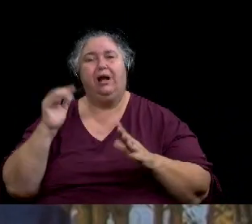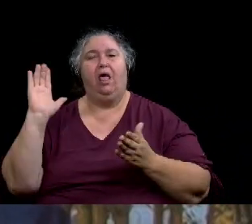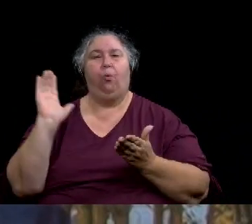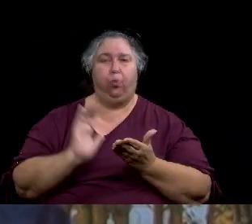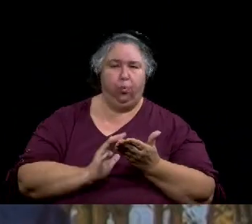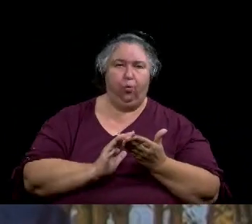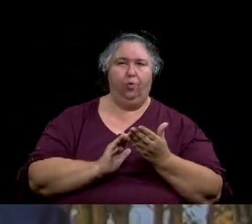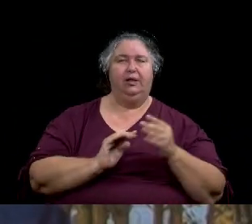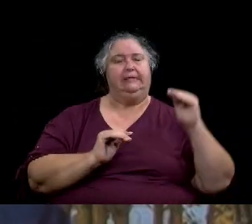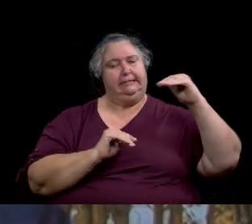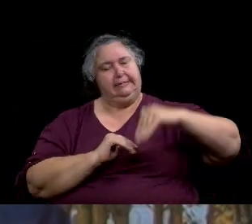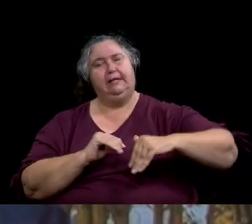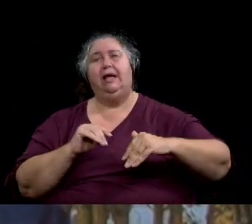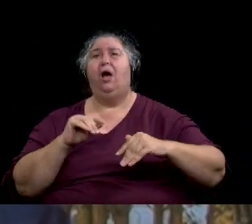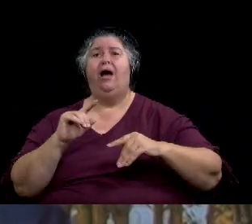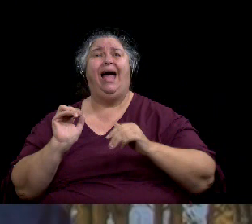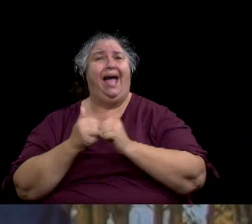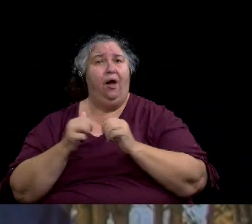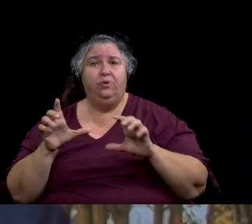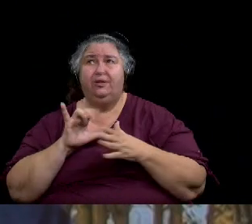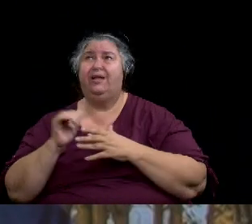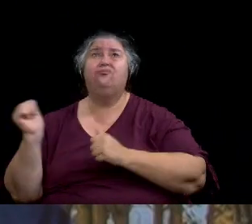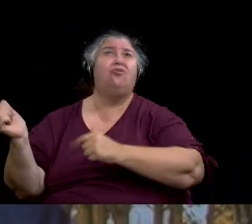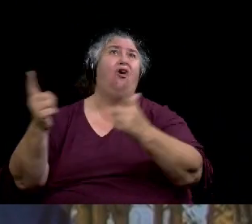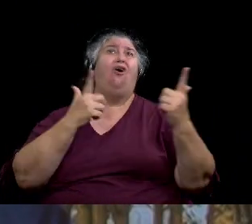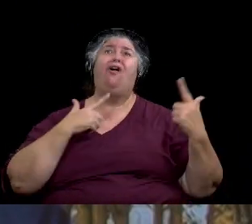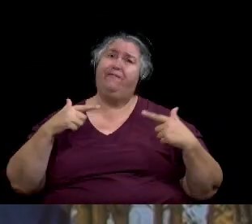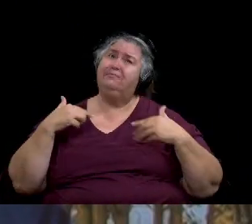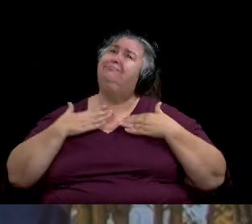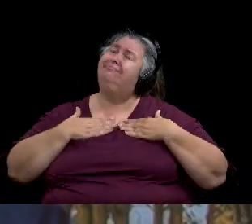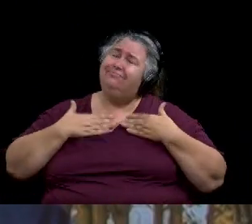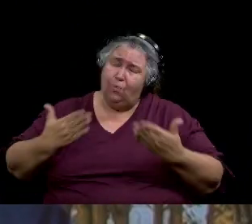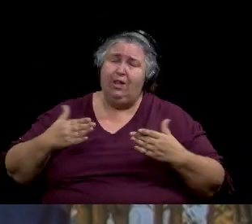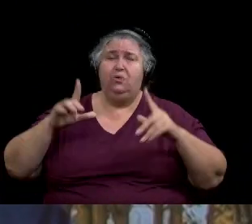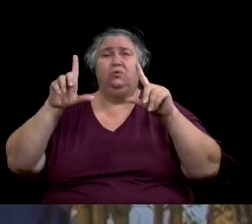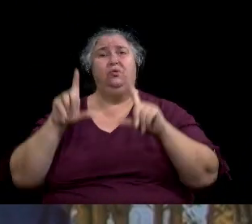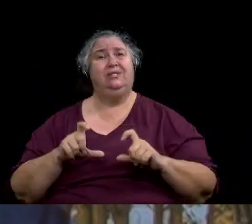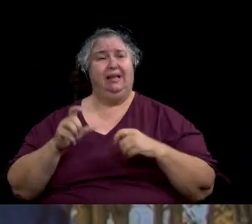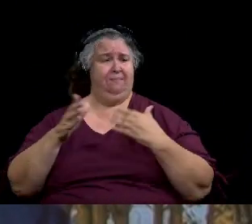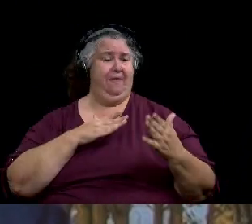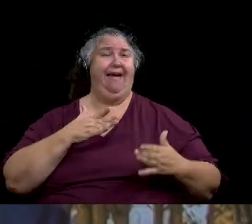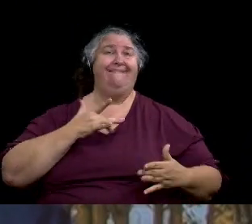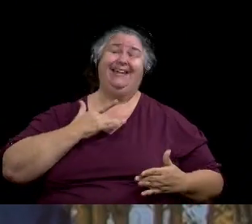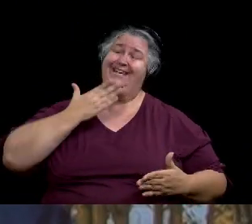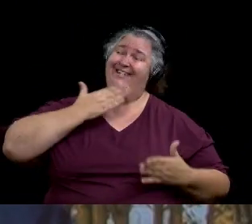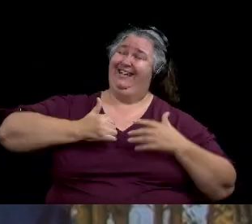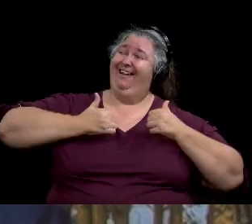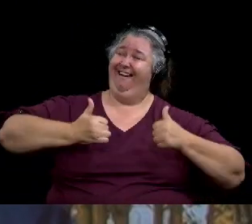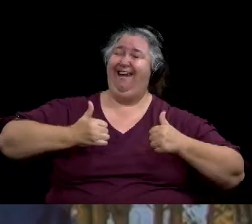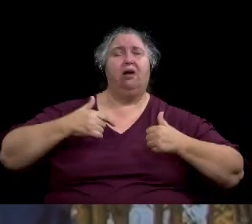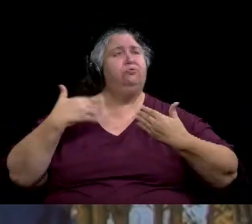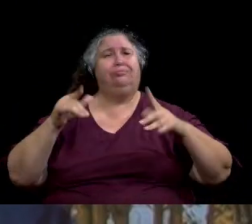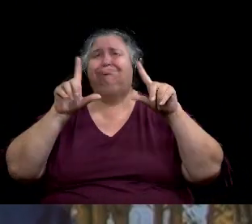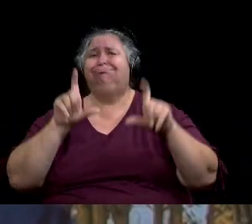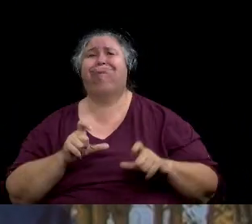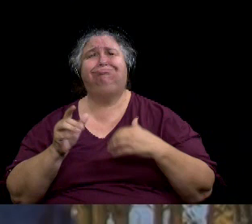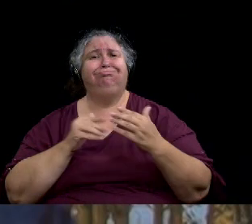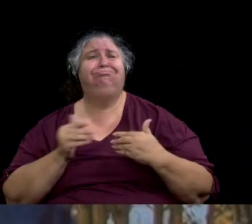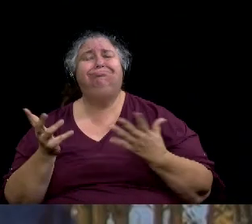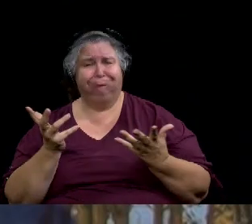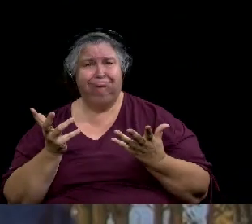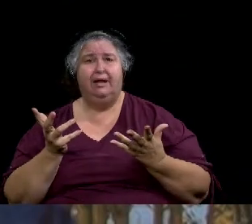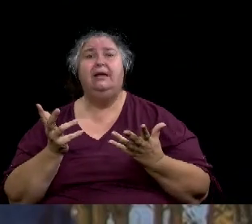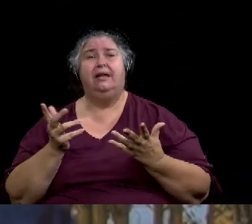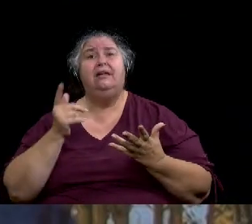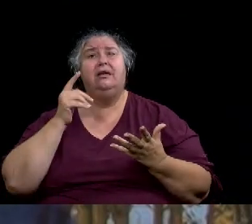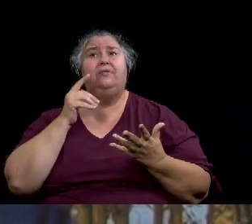advantage of that is if all of us get tested as quickly as possible once this surge testing is stood up. It is